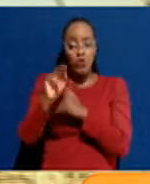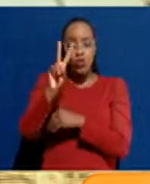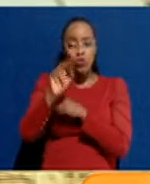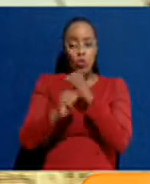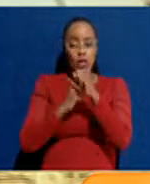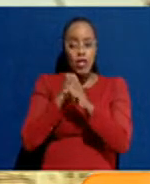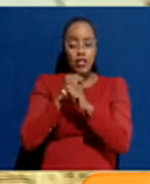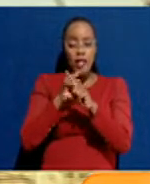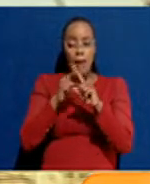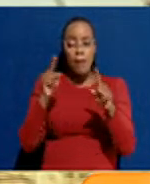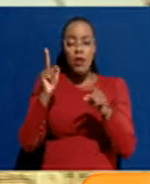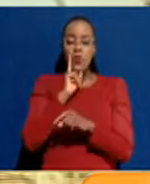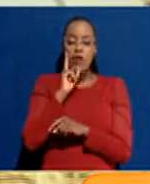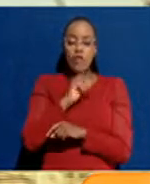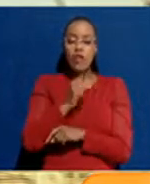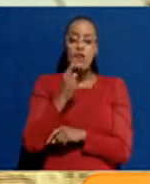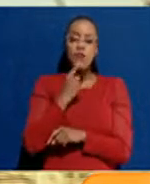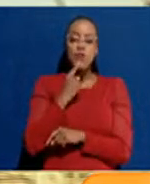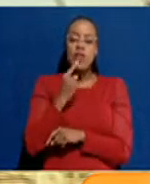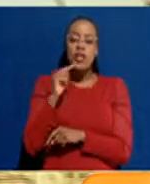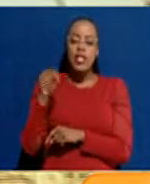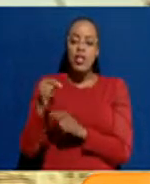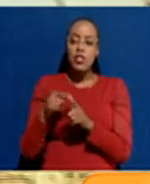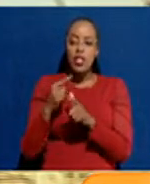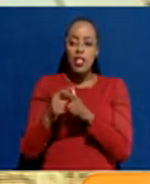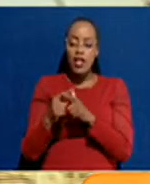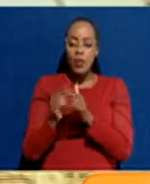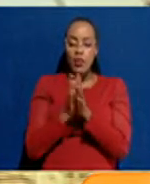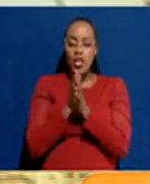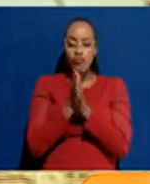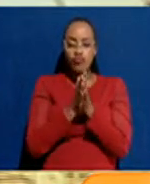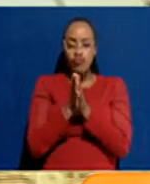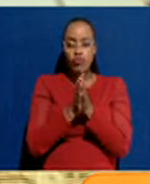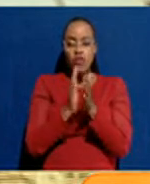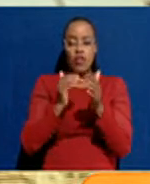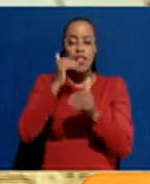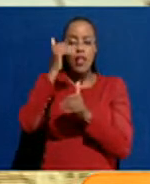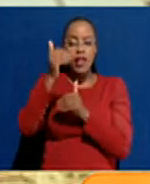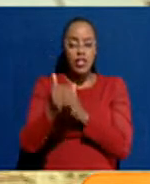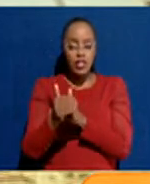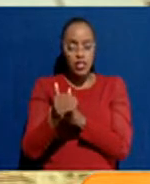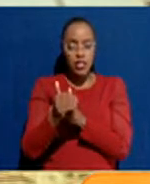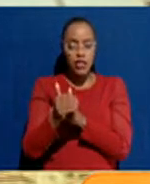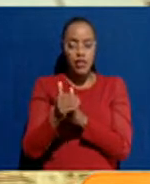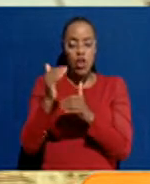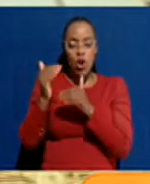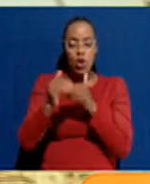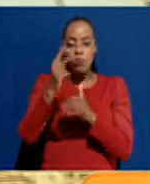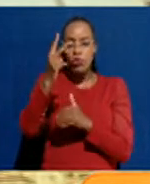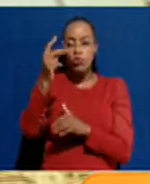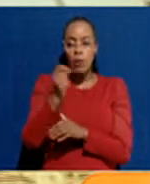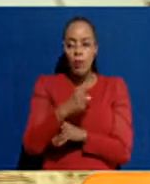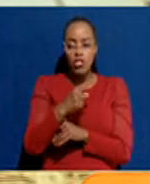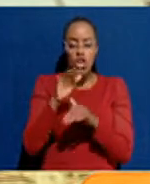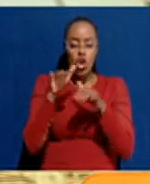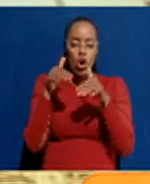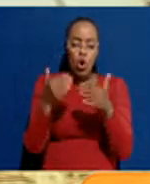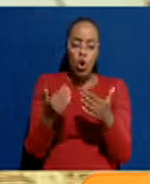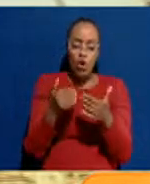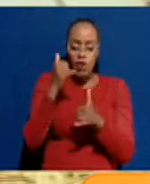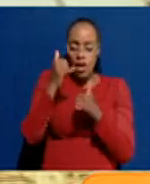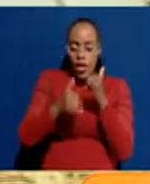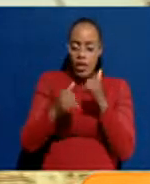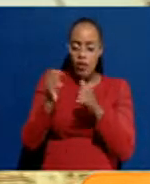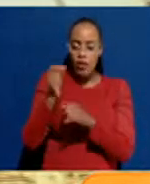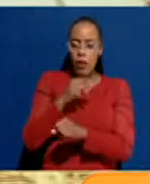But we are done with 100,000, and we are determined that in the next close to 2 months, or rather by the end of